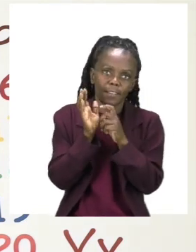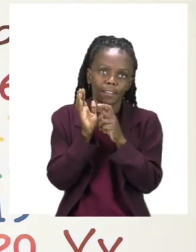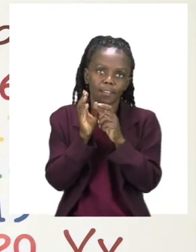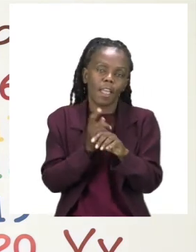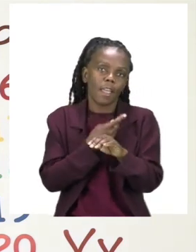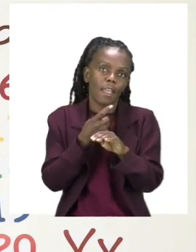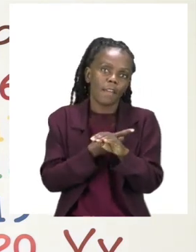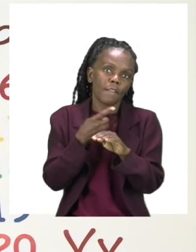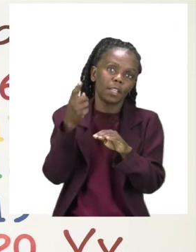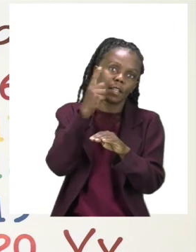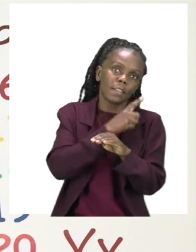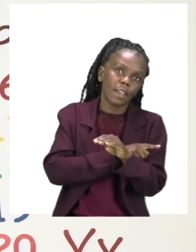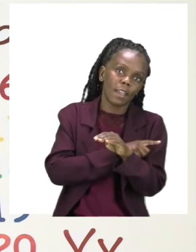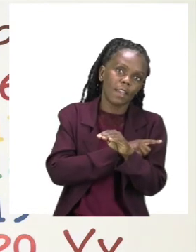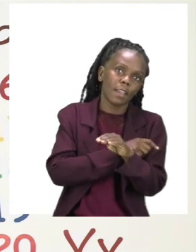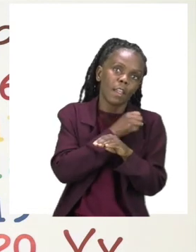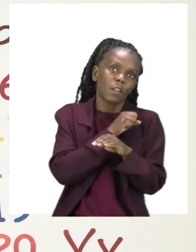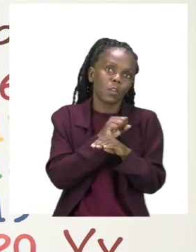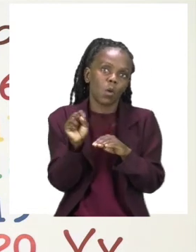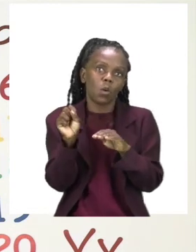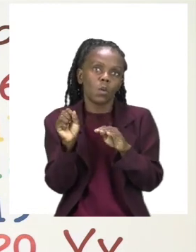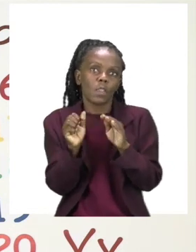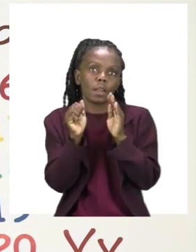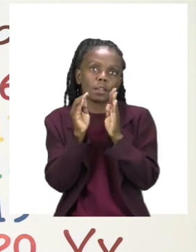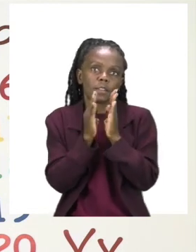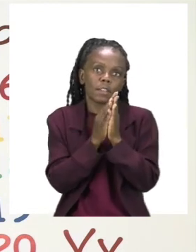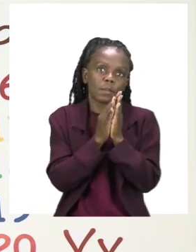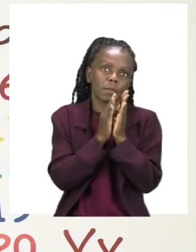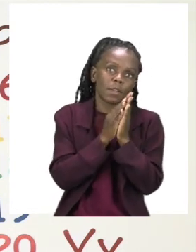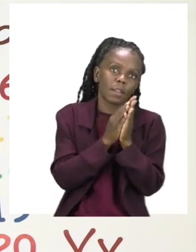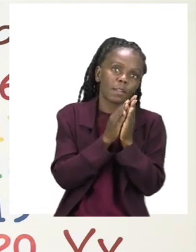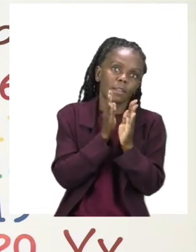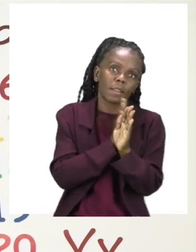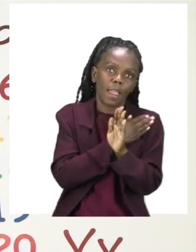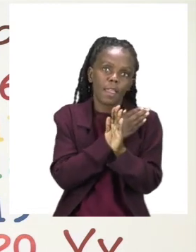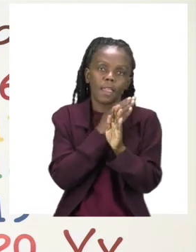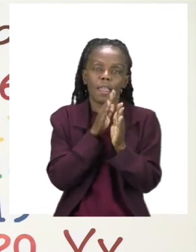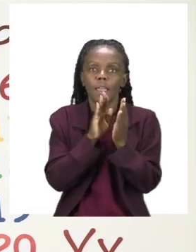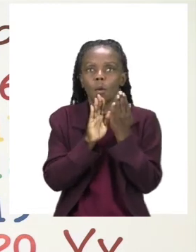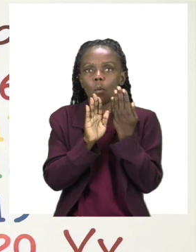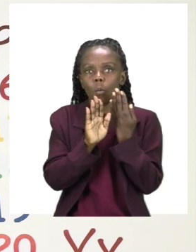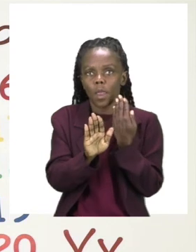Sanitize every day so the germs can stay